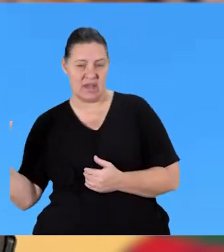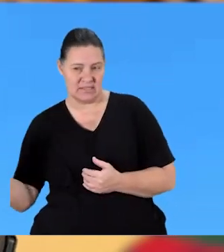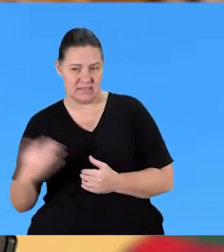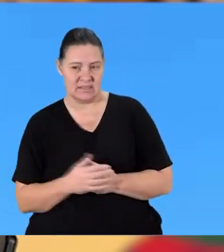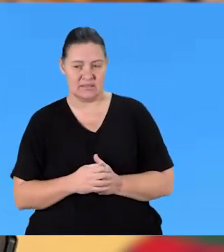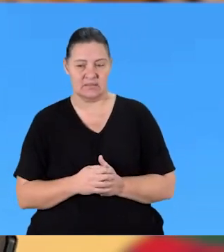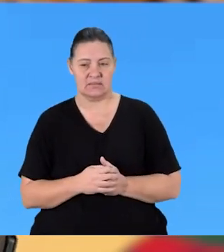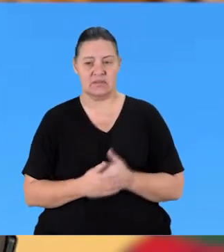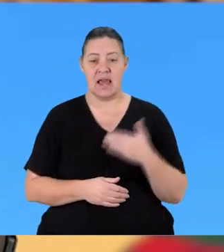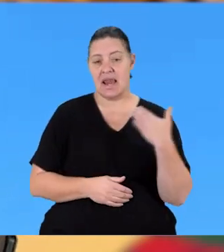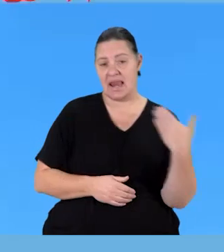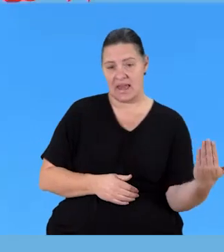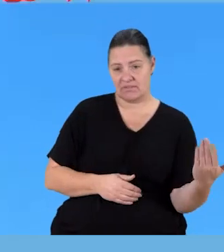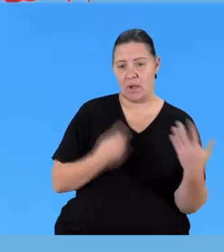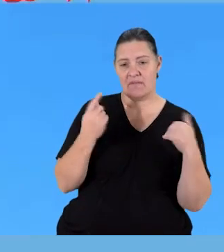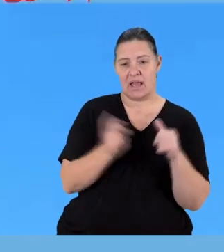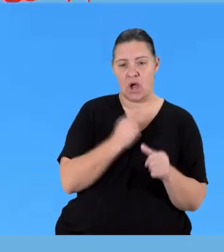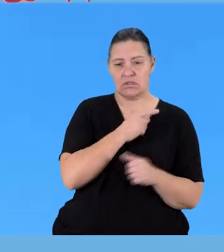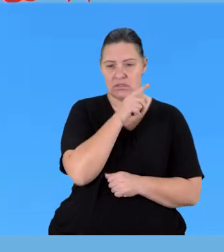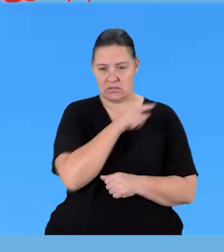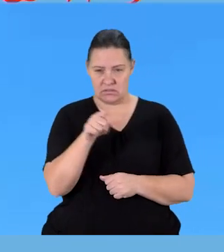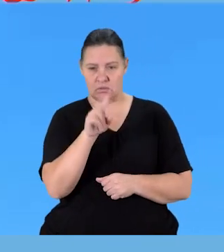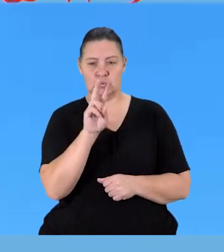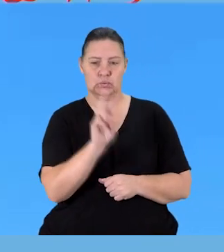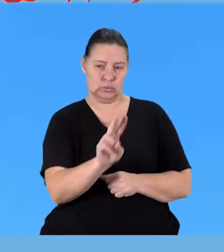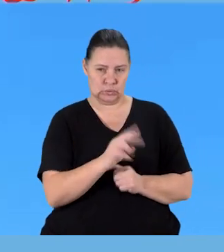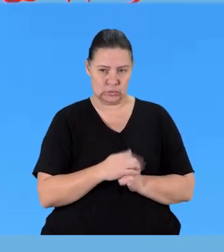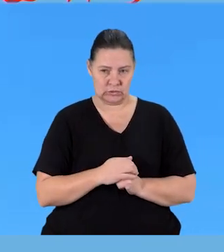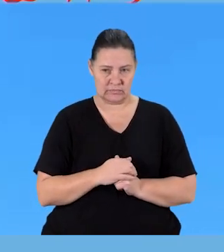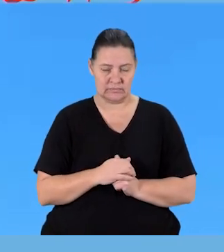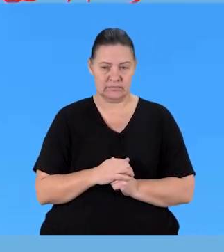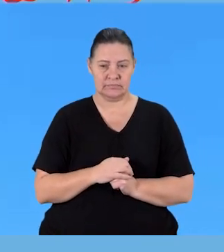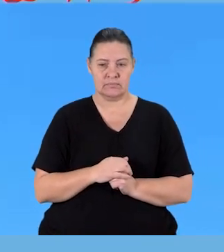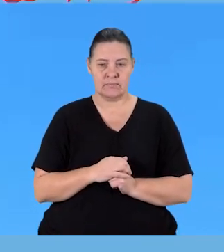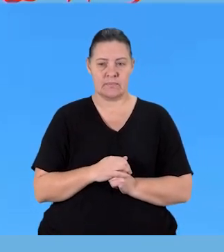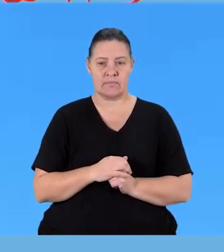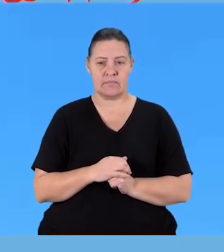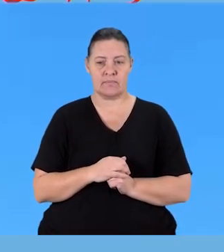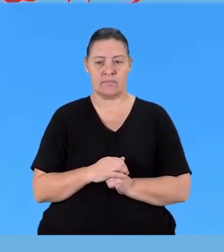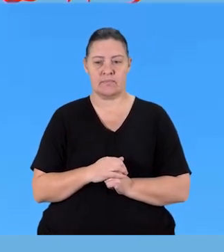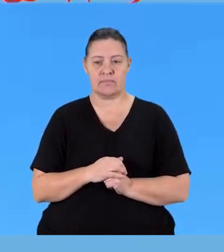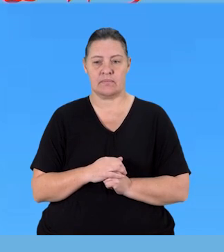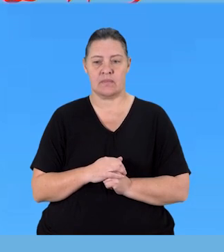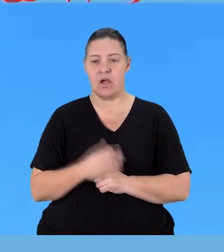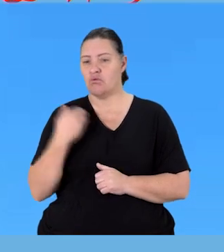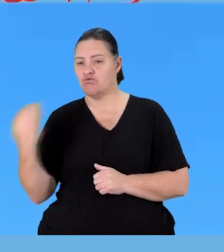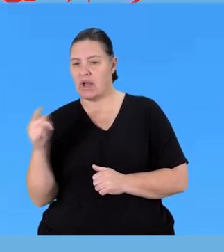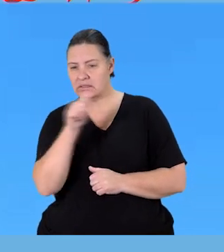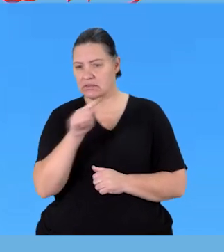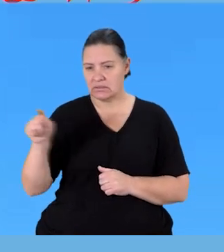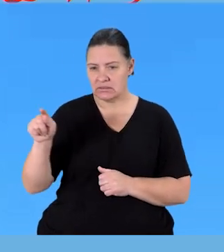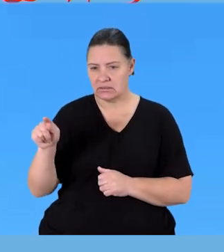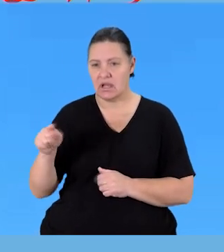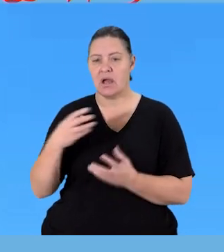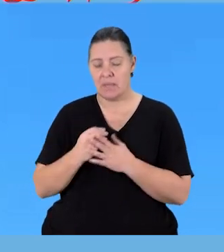side? On the left-hand side, we calculated that we have 2 hydrogens. And then on the right-hand side, remember